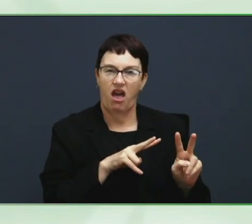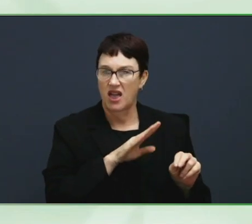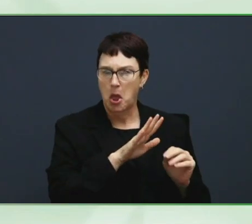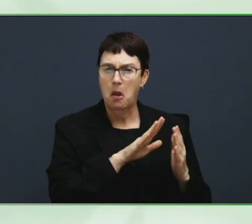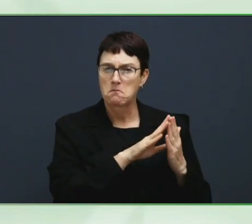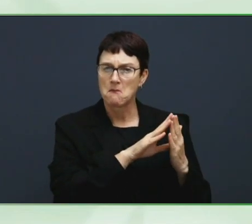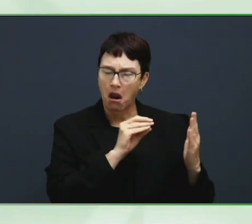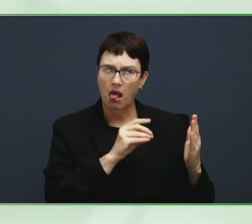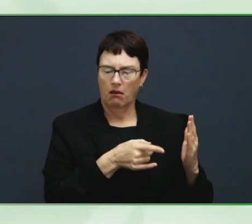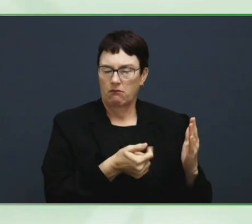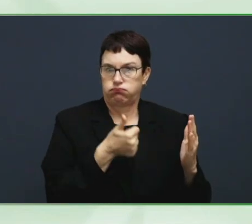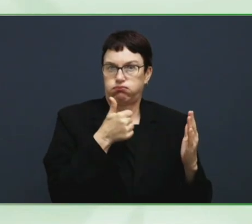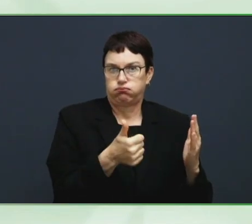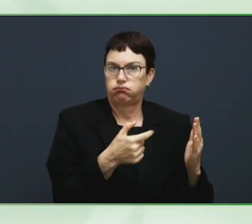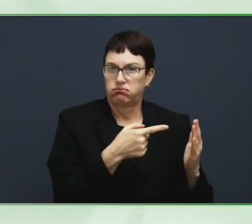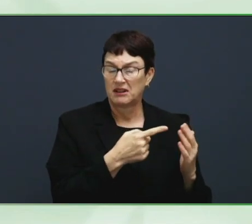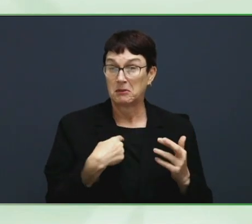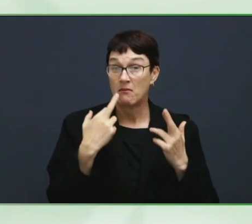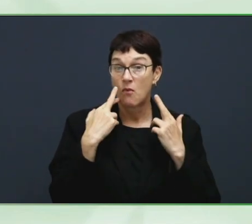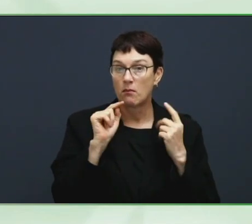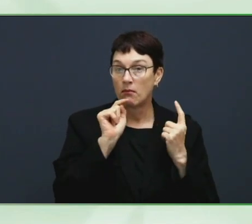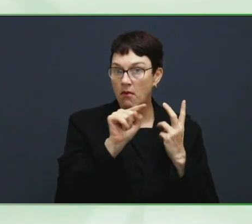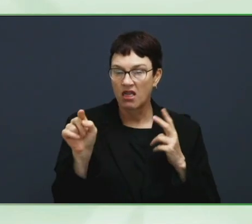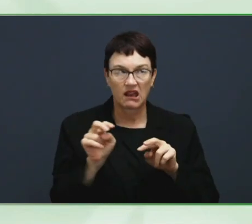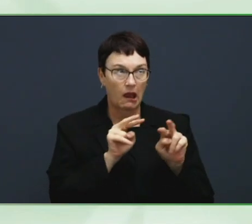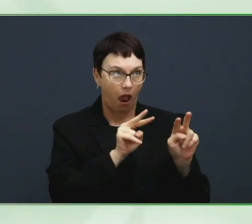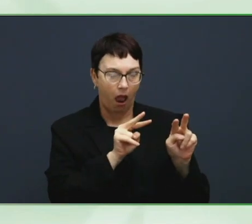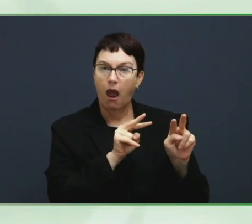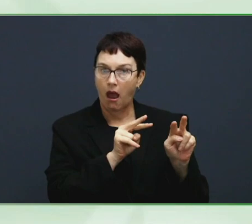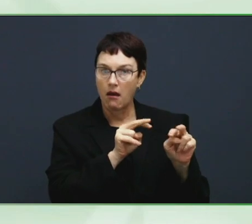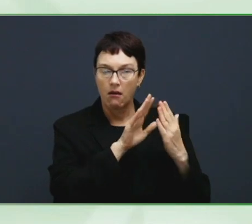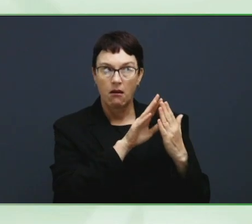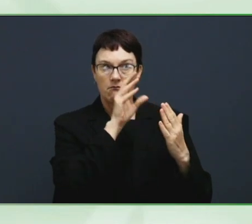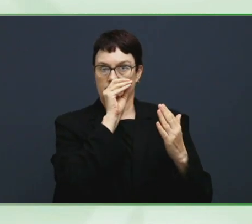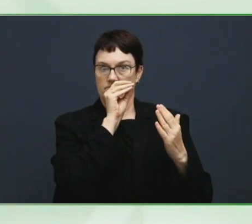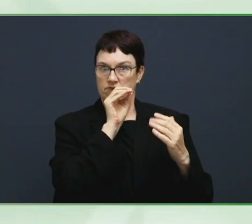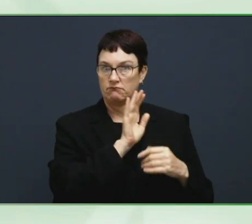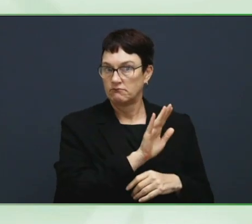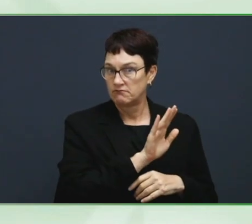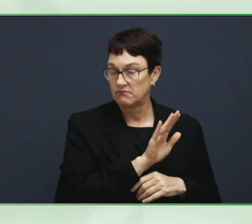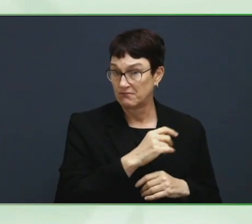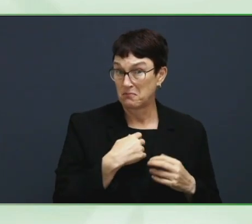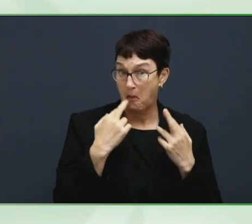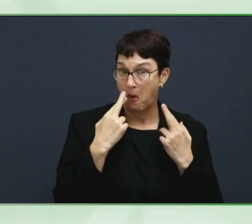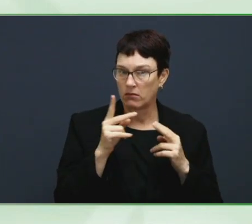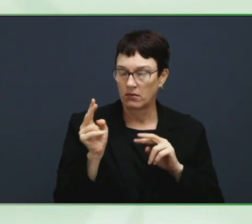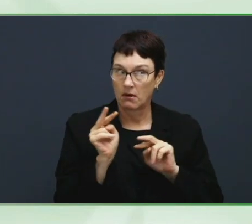hope that others are paying careful attention and will do all they